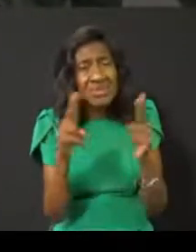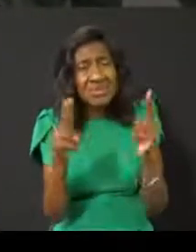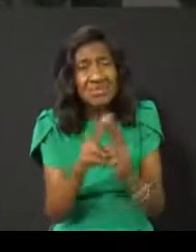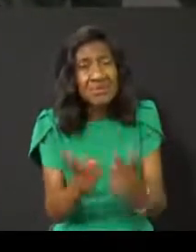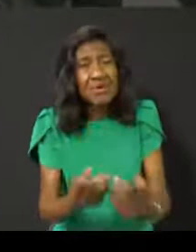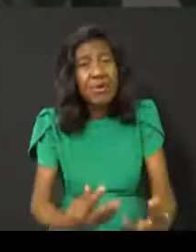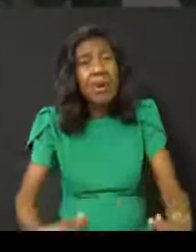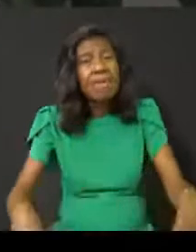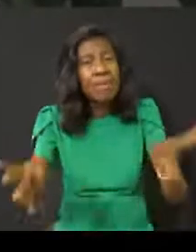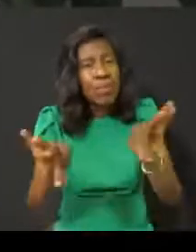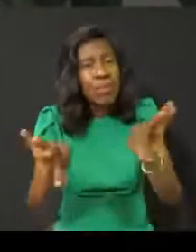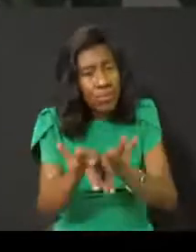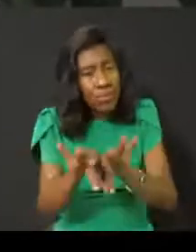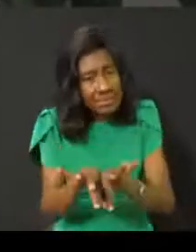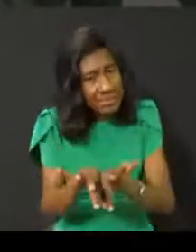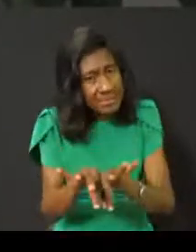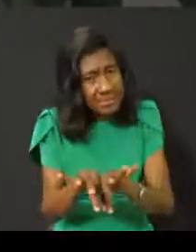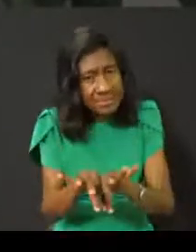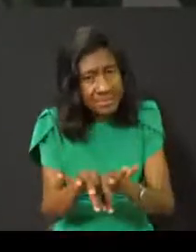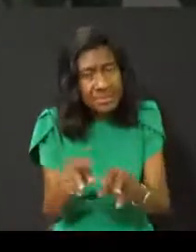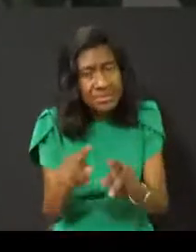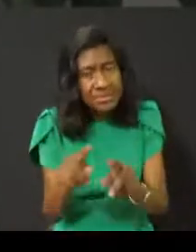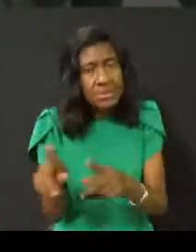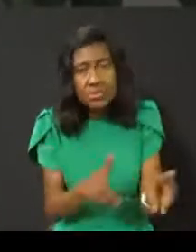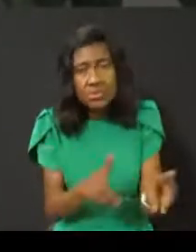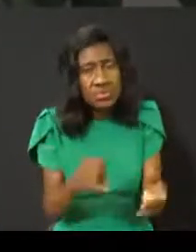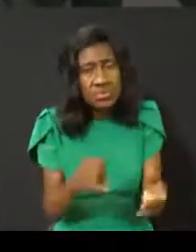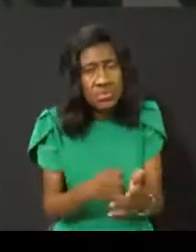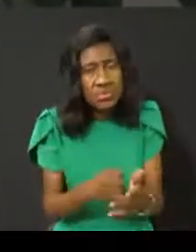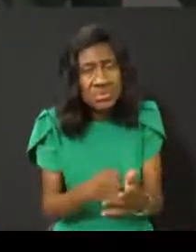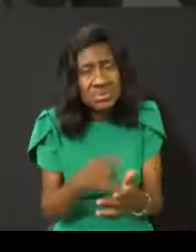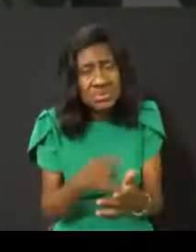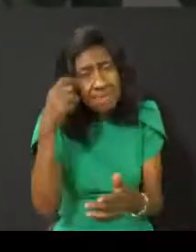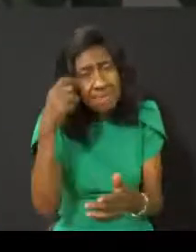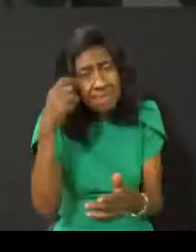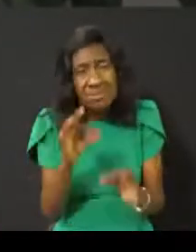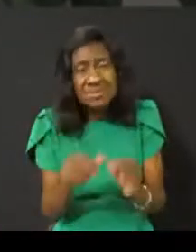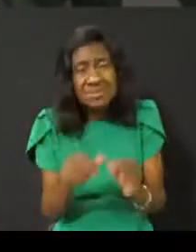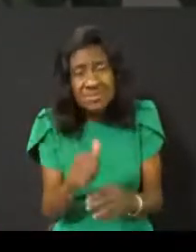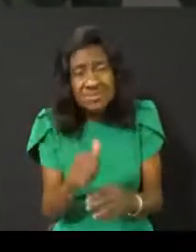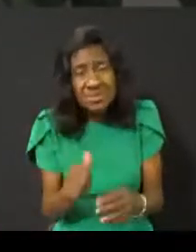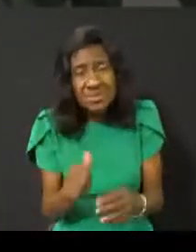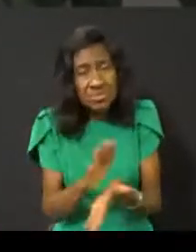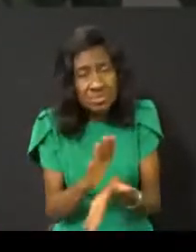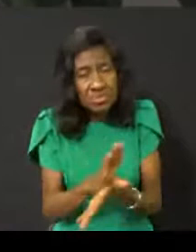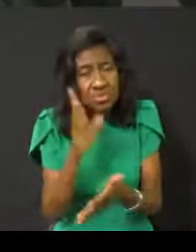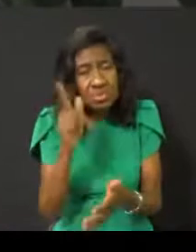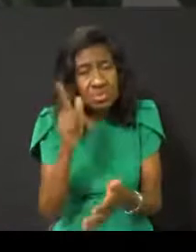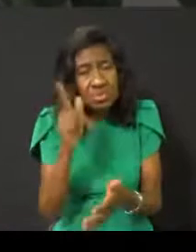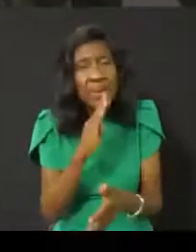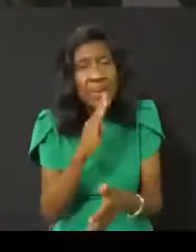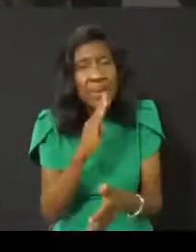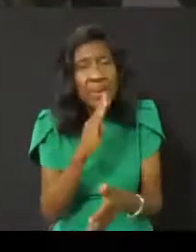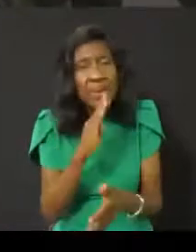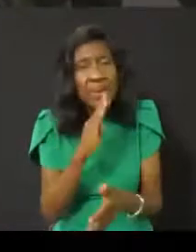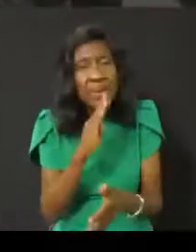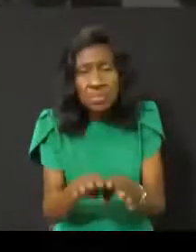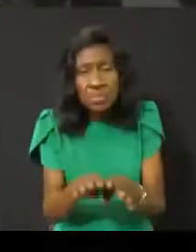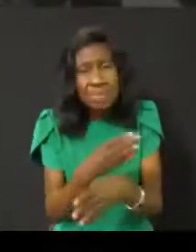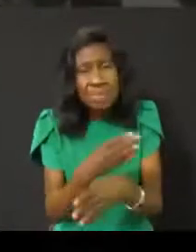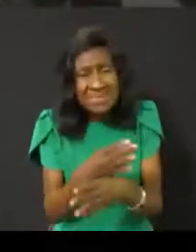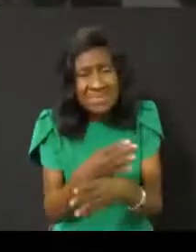that, the schools will begin to close. Businesses will no longer be able to continue. It's absolutely vital that we get this right, and we really